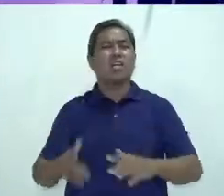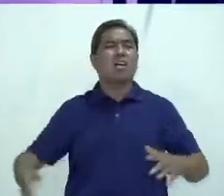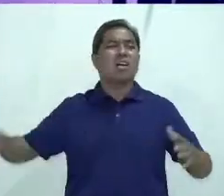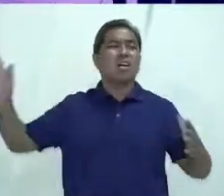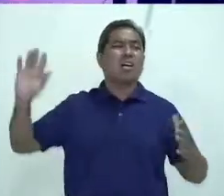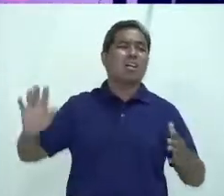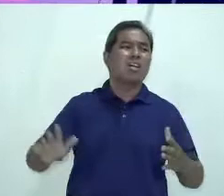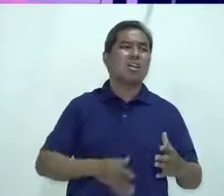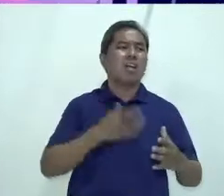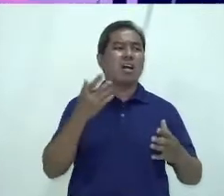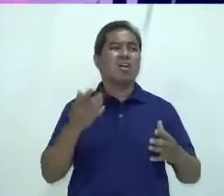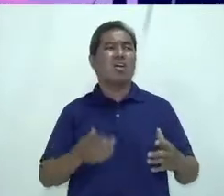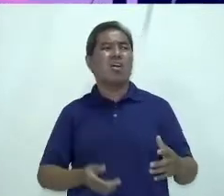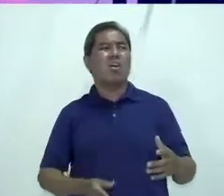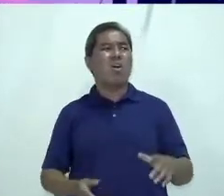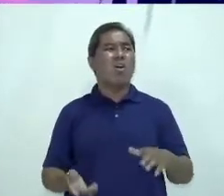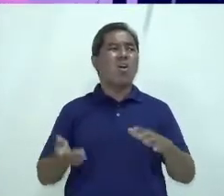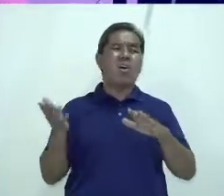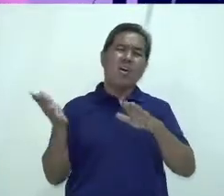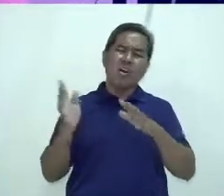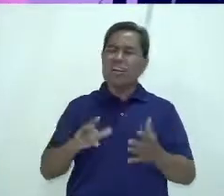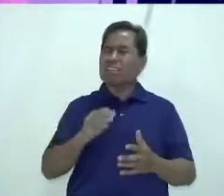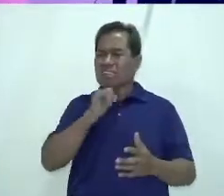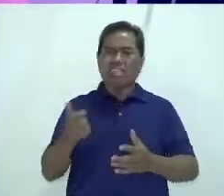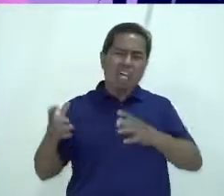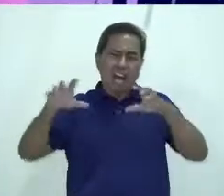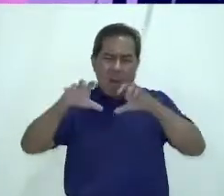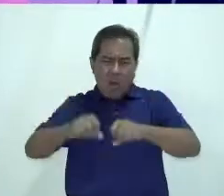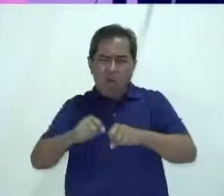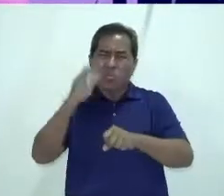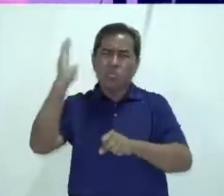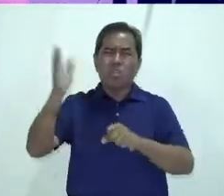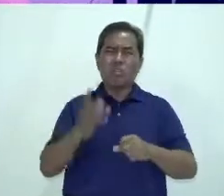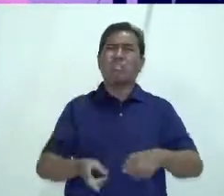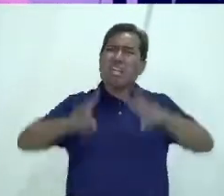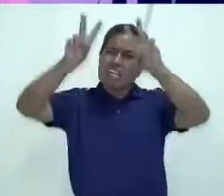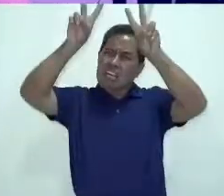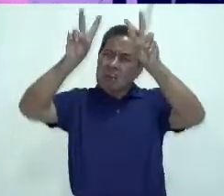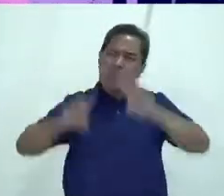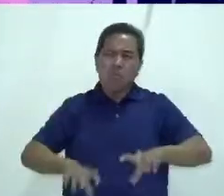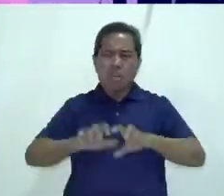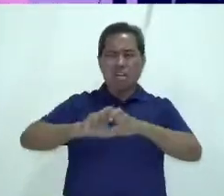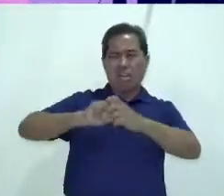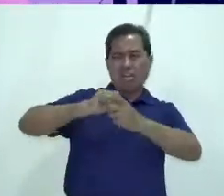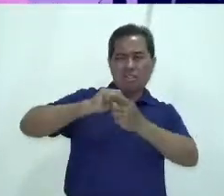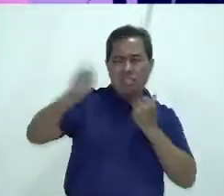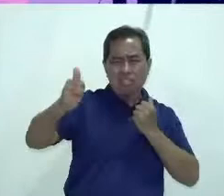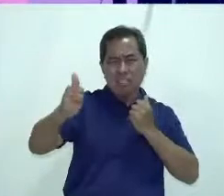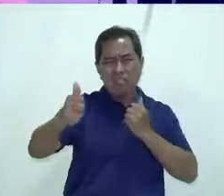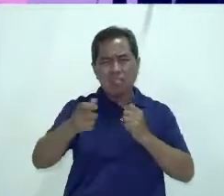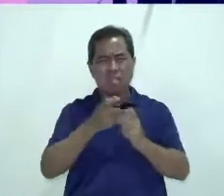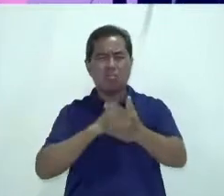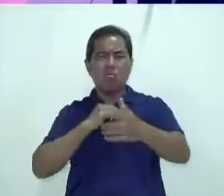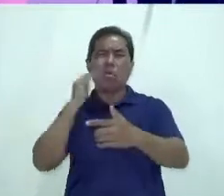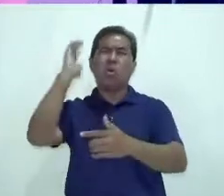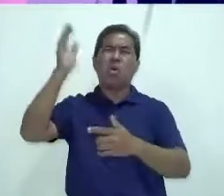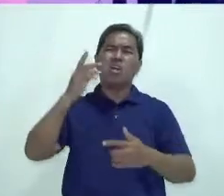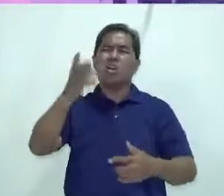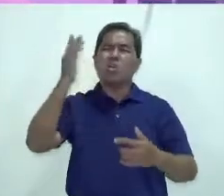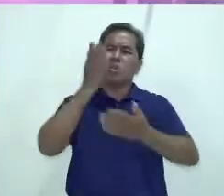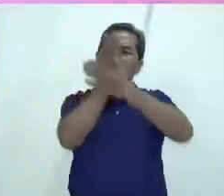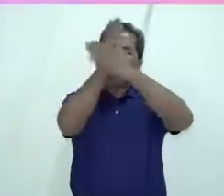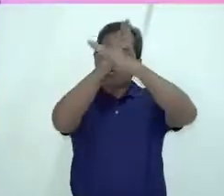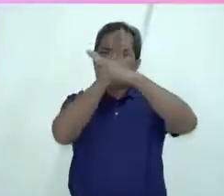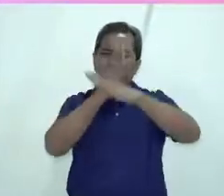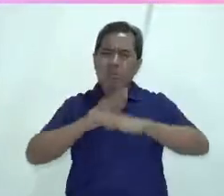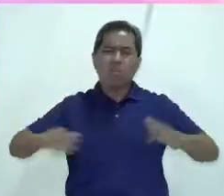for death could not hold you, the veil's all before you, you